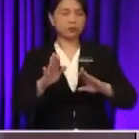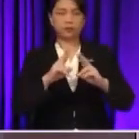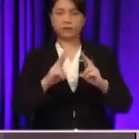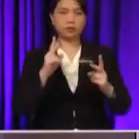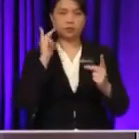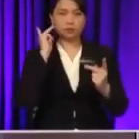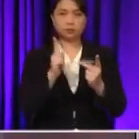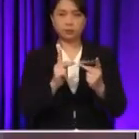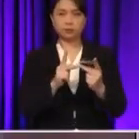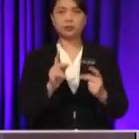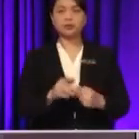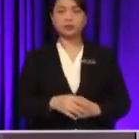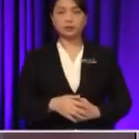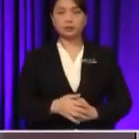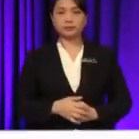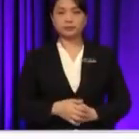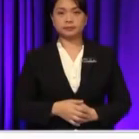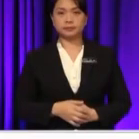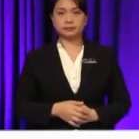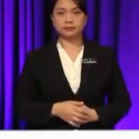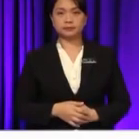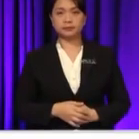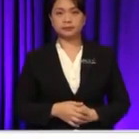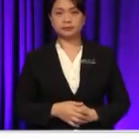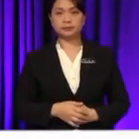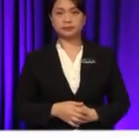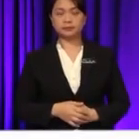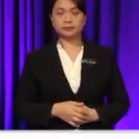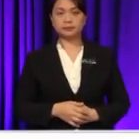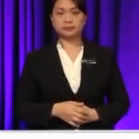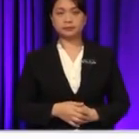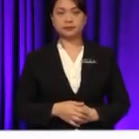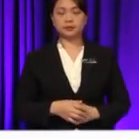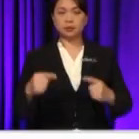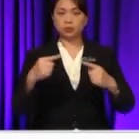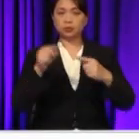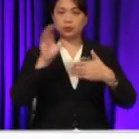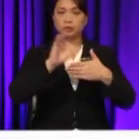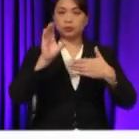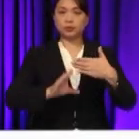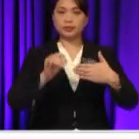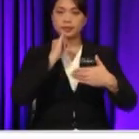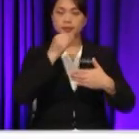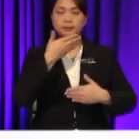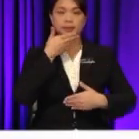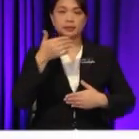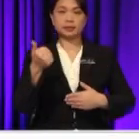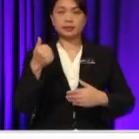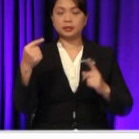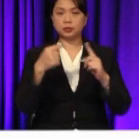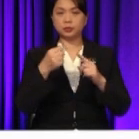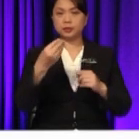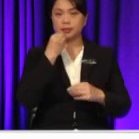is better. Okay, maybe you should write something like this. To conclude, it is better to eat at